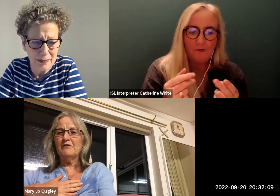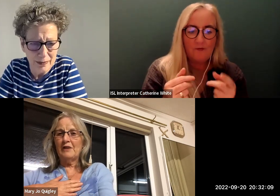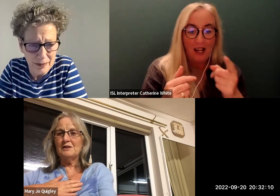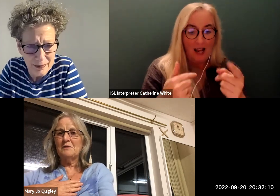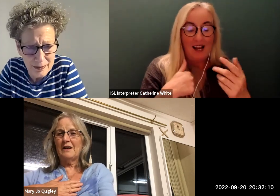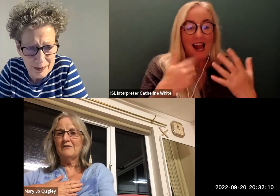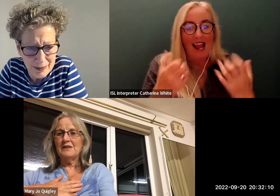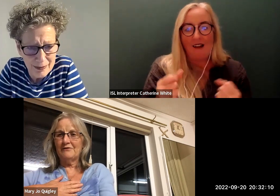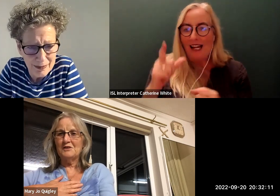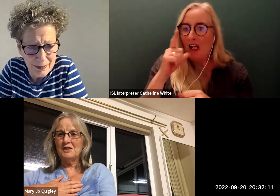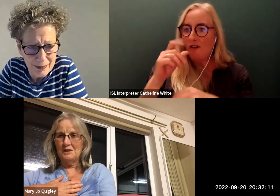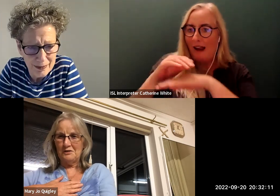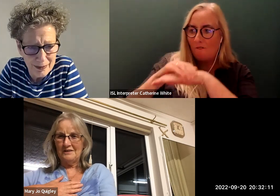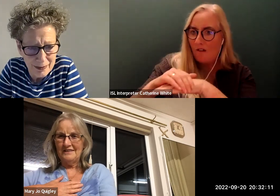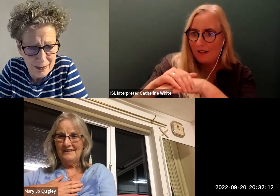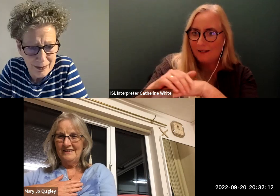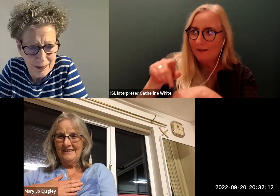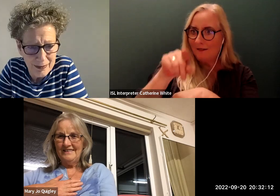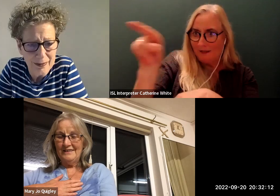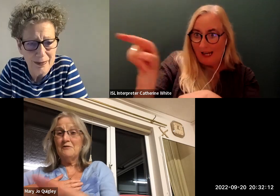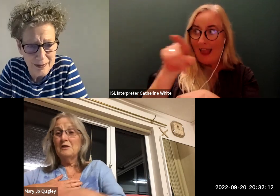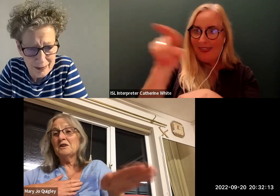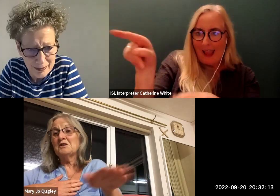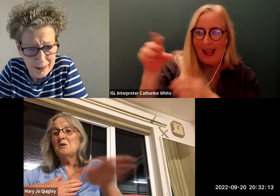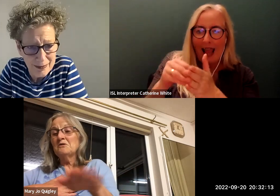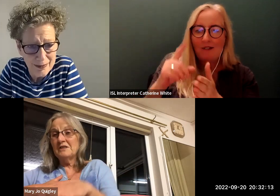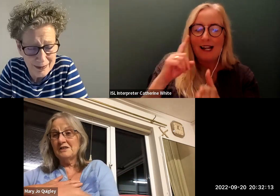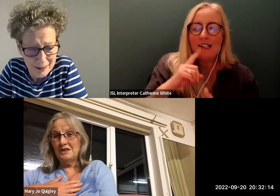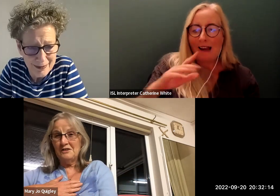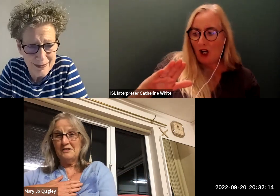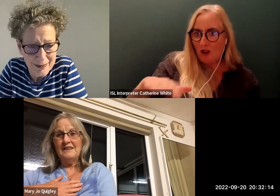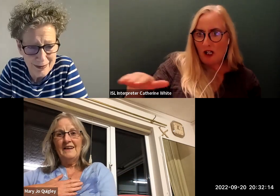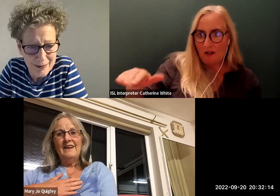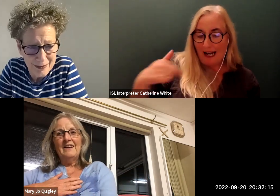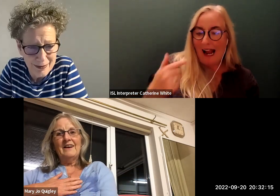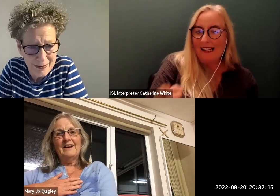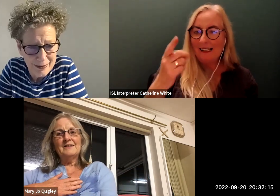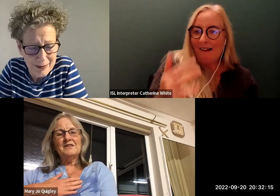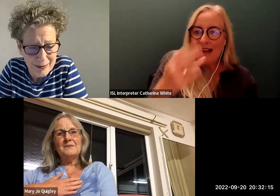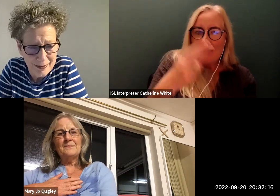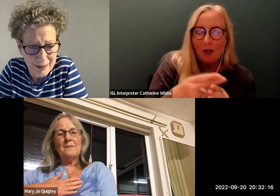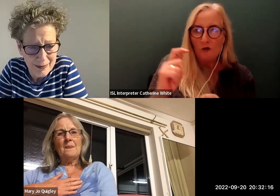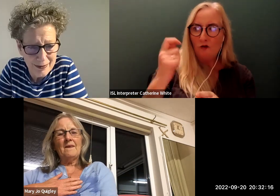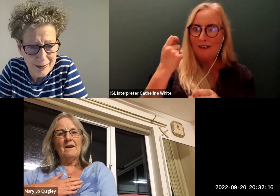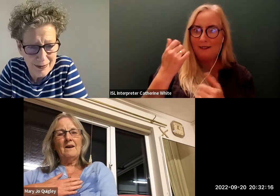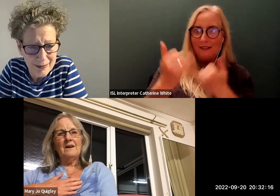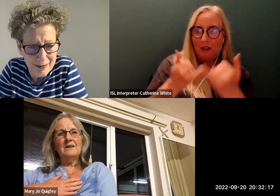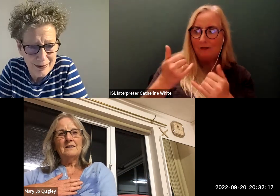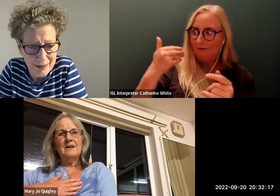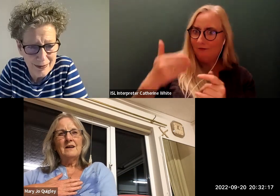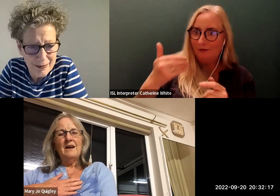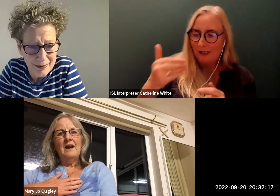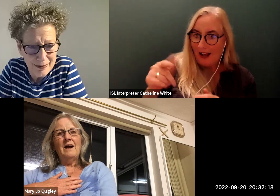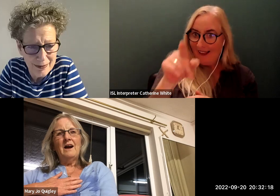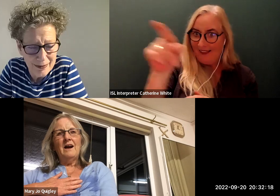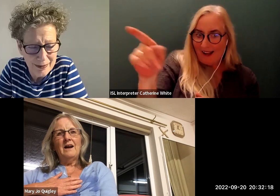hearing friends who have deaf children that I've only got to know in recent years. And